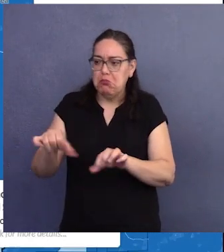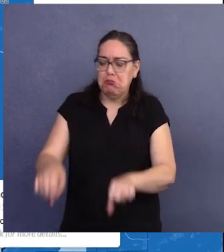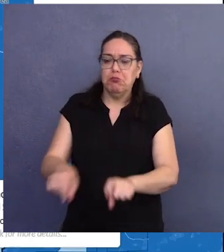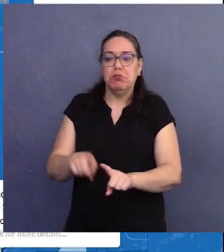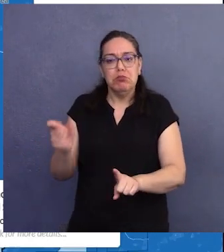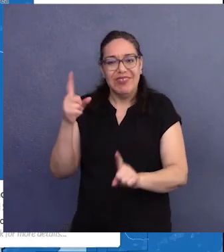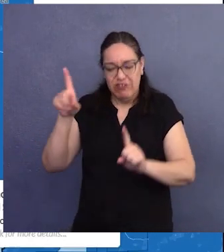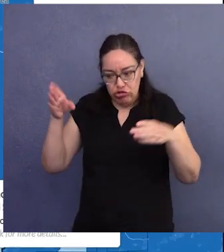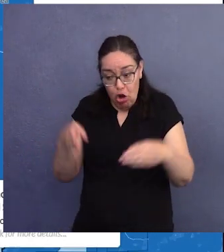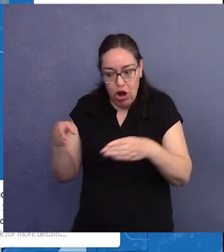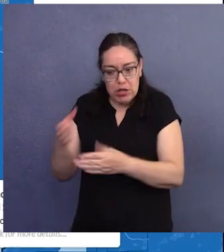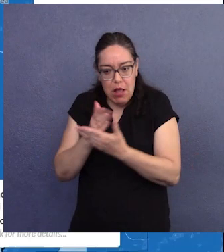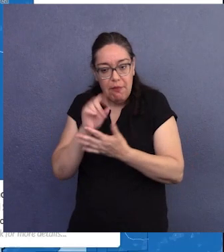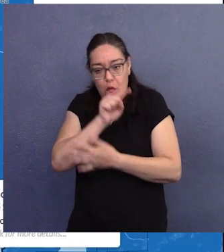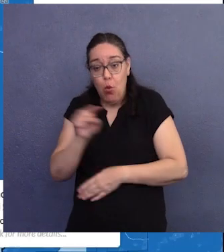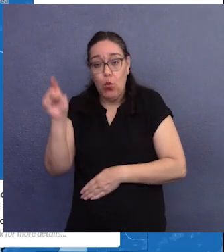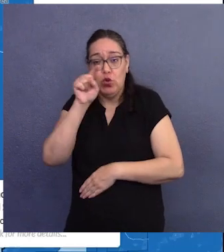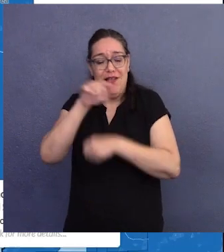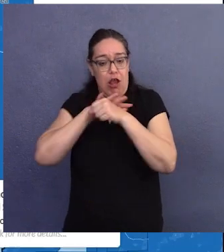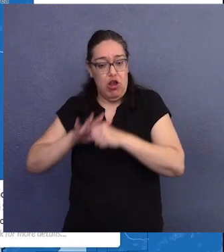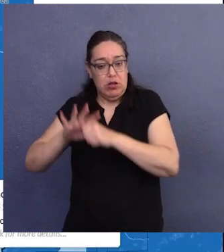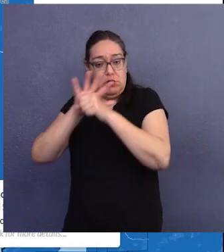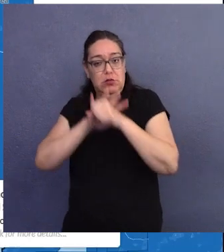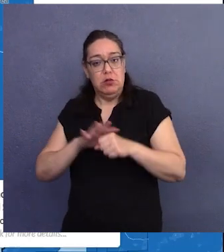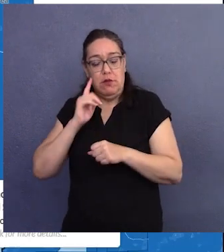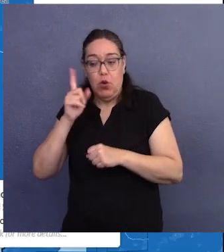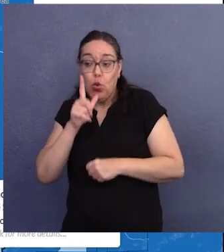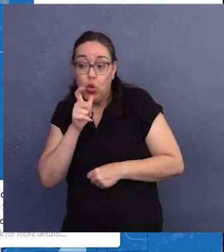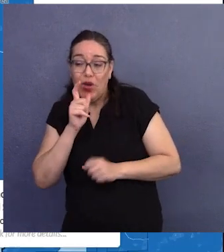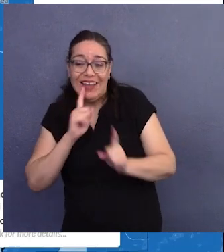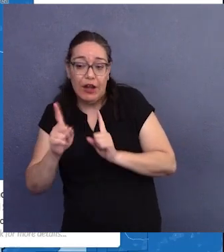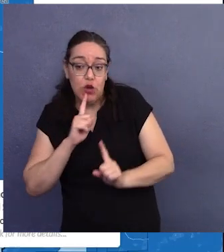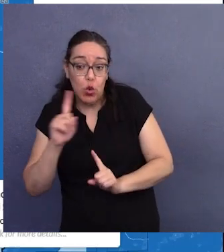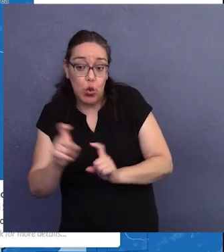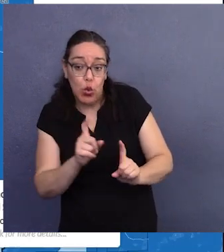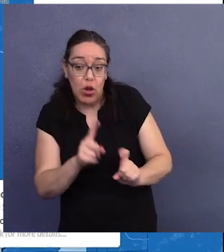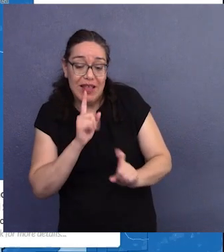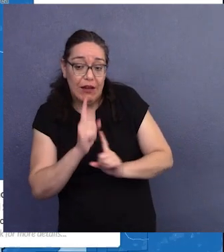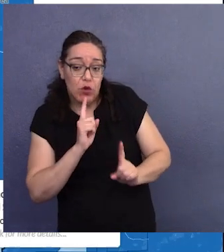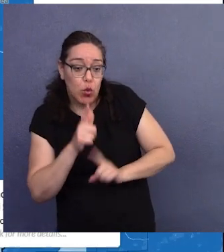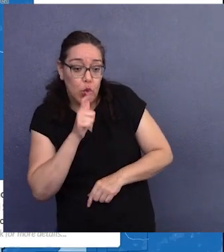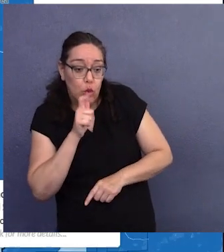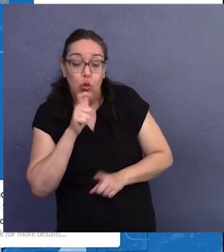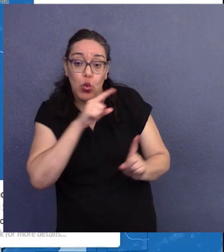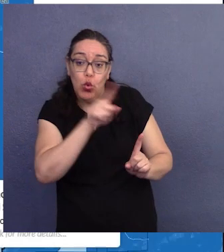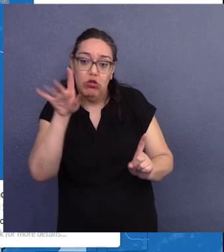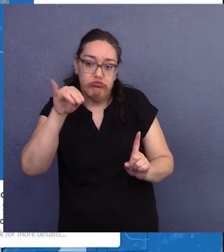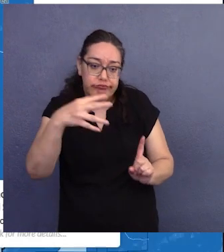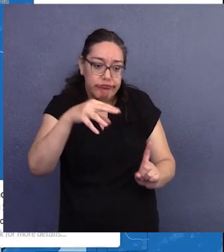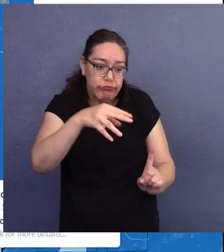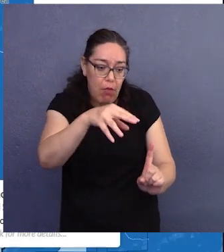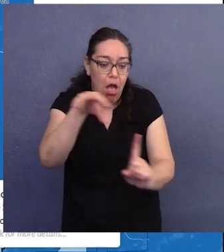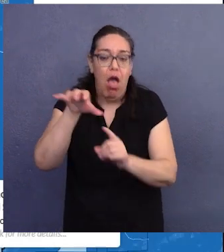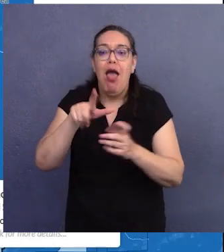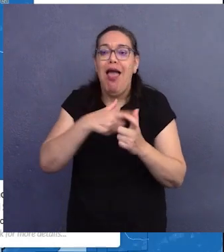as you're targeting some of those areas in terms of who you're interviewing and who you're showcasing, and definitely where you're going to show